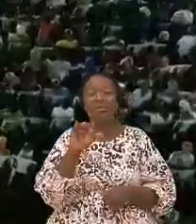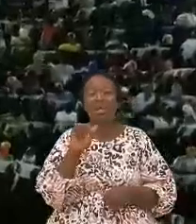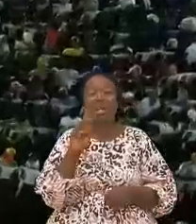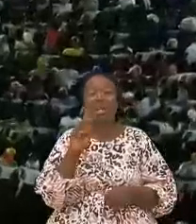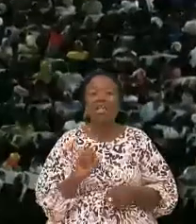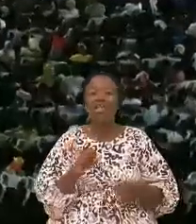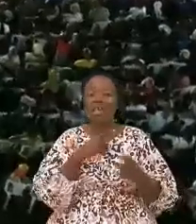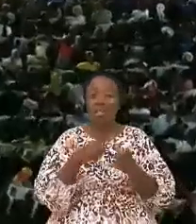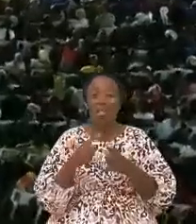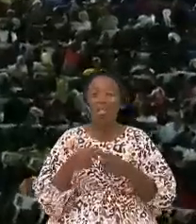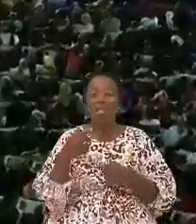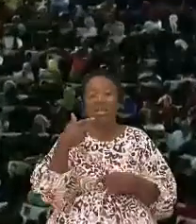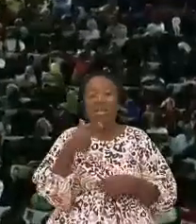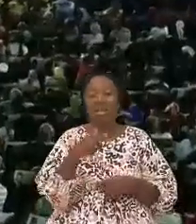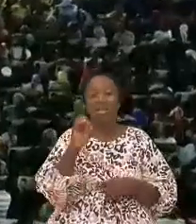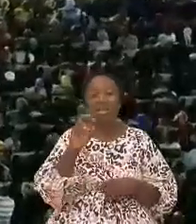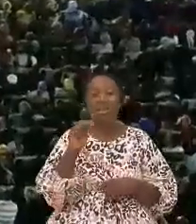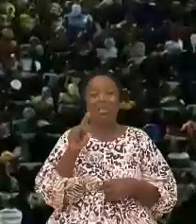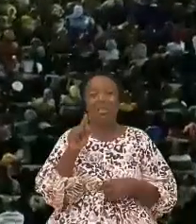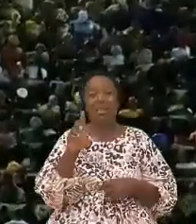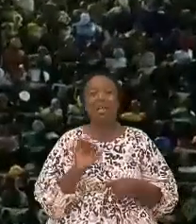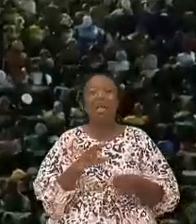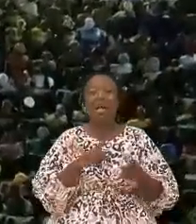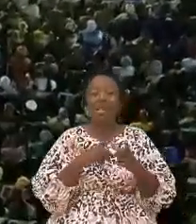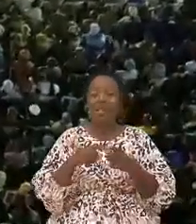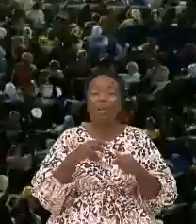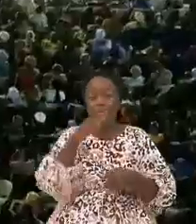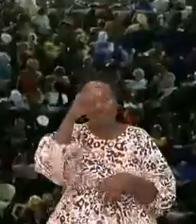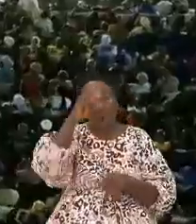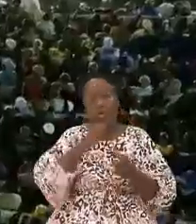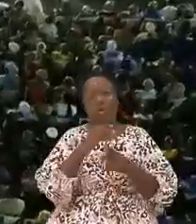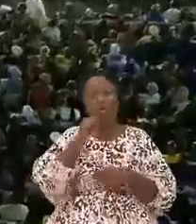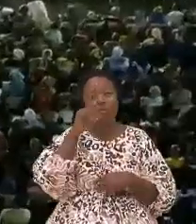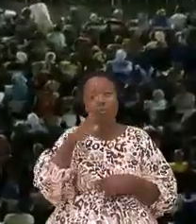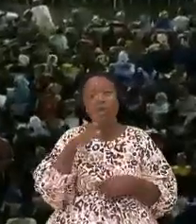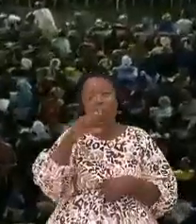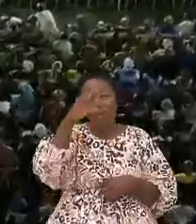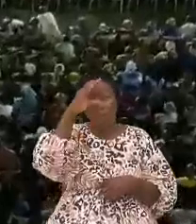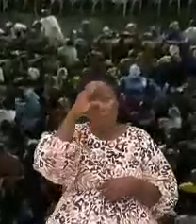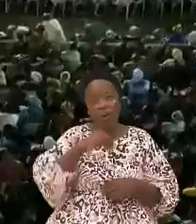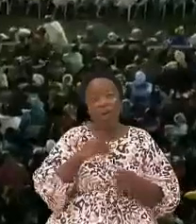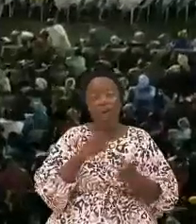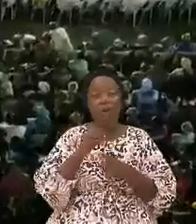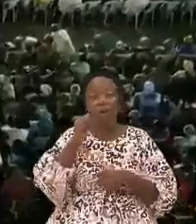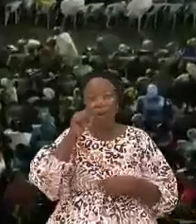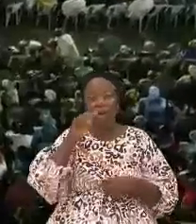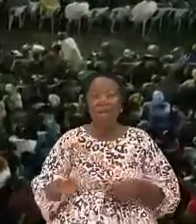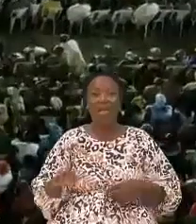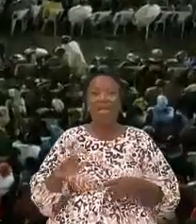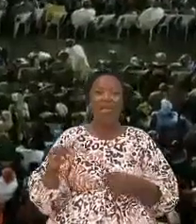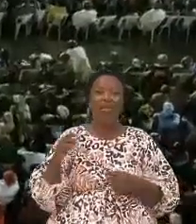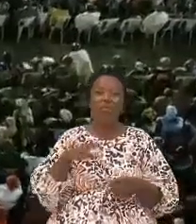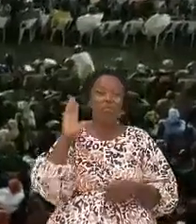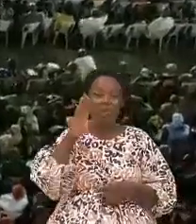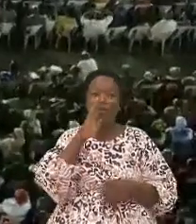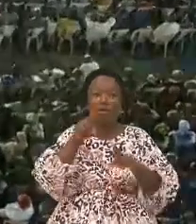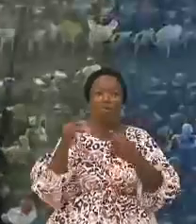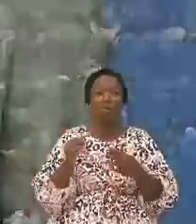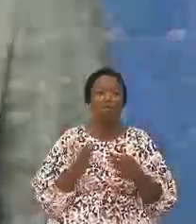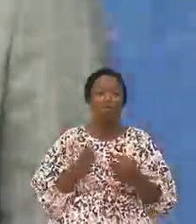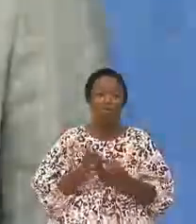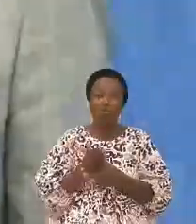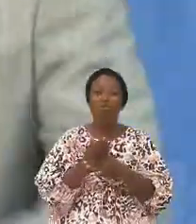Israelite, everybody a Gentile, everybody man or woman, everybody boy